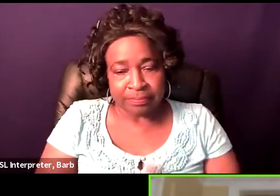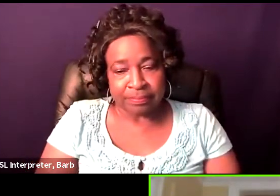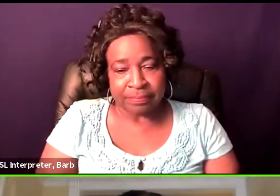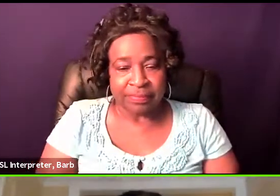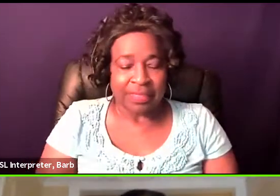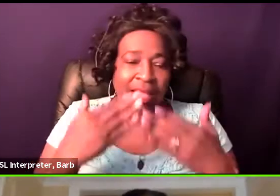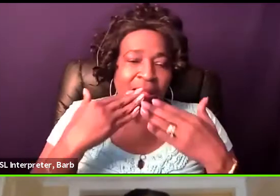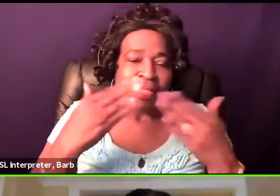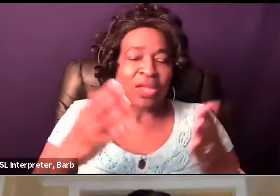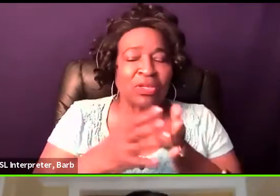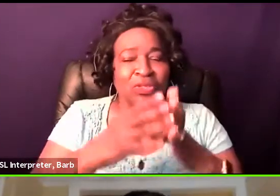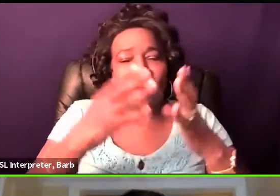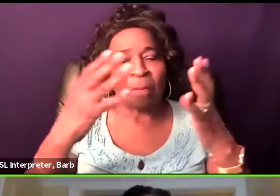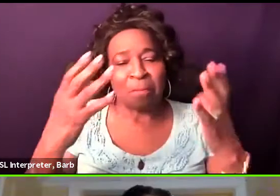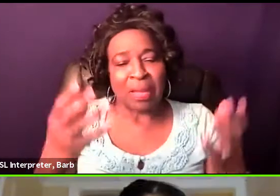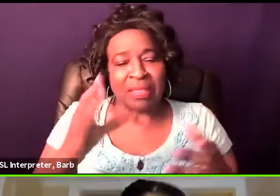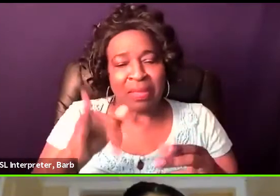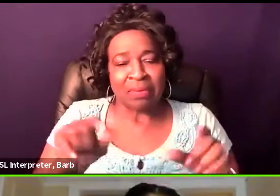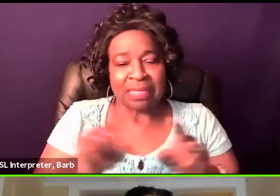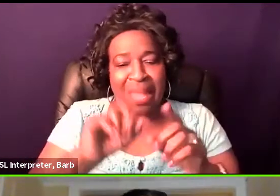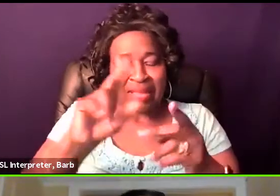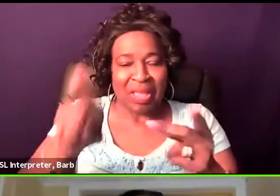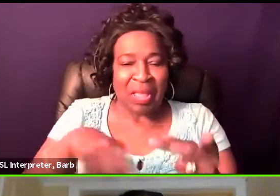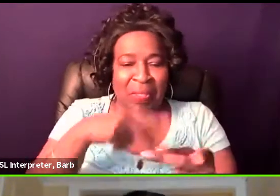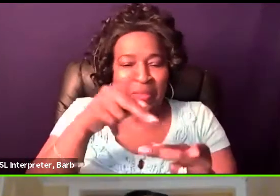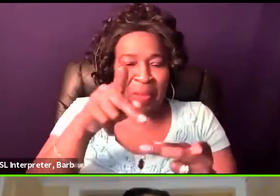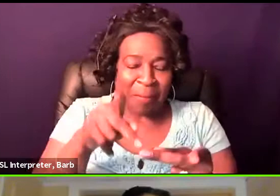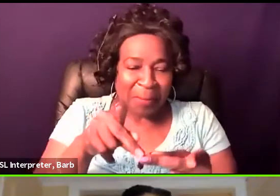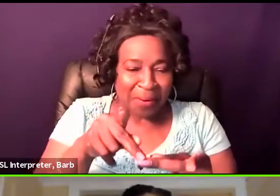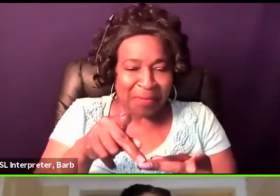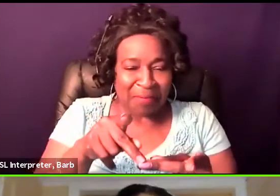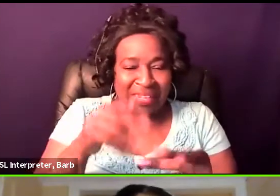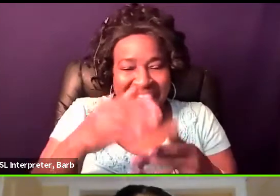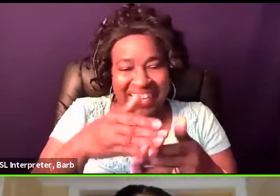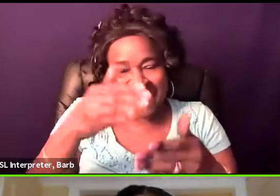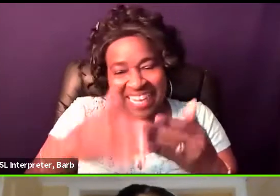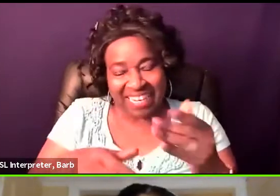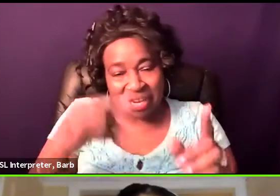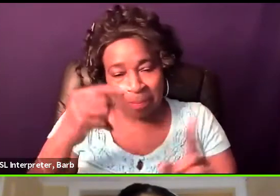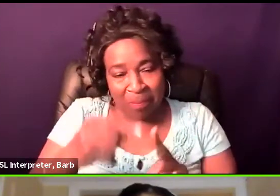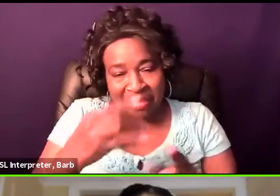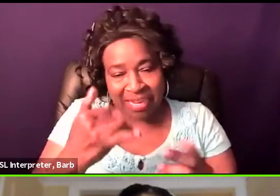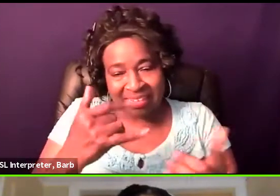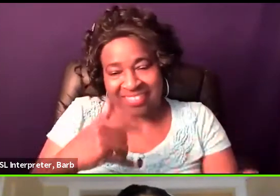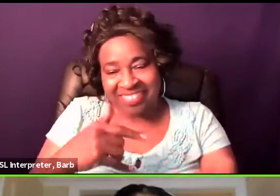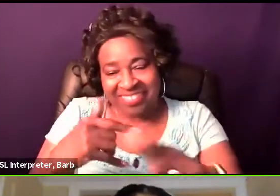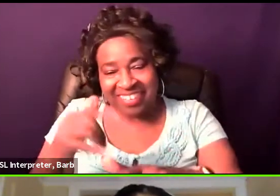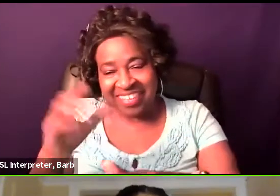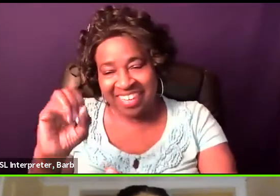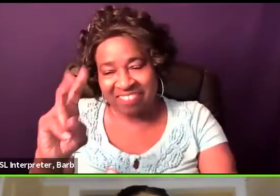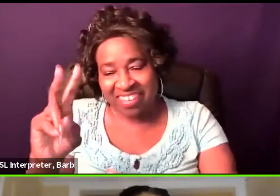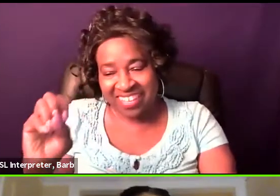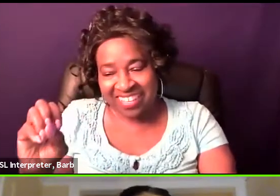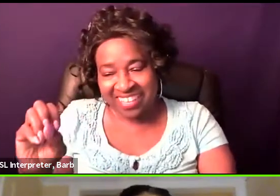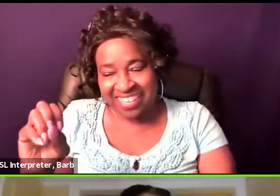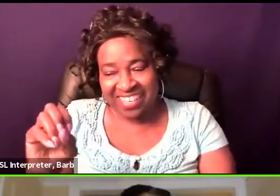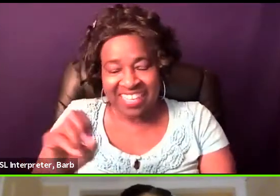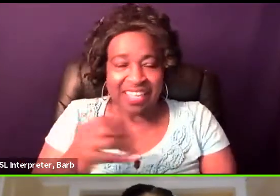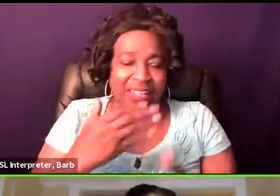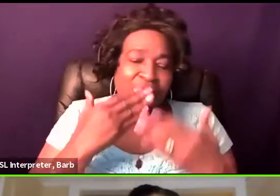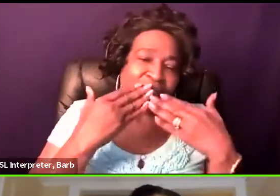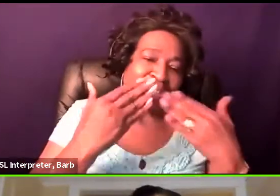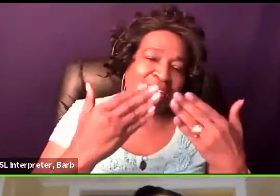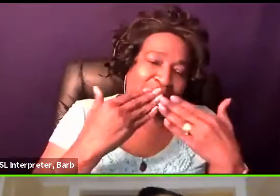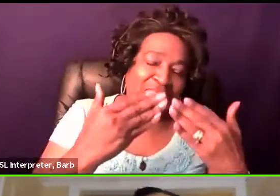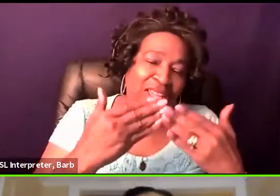Thank you so much. That was like the perfect ending point. And I'm now going to hand it off to Eve, but I just quickly want to say thank you so much,